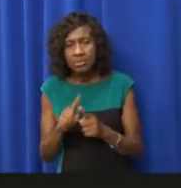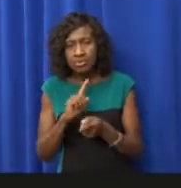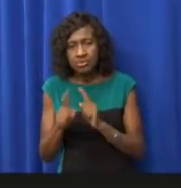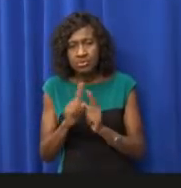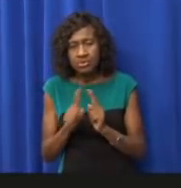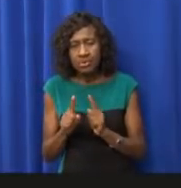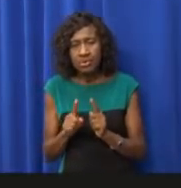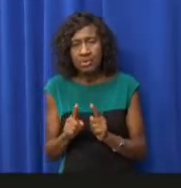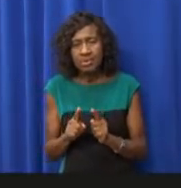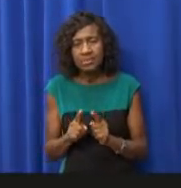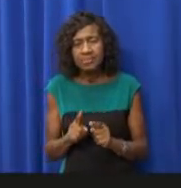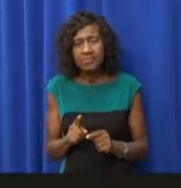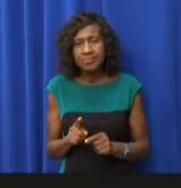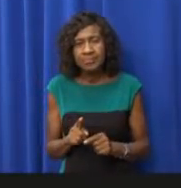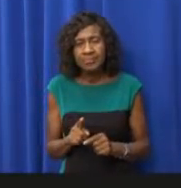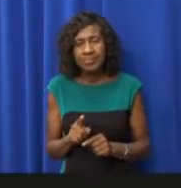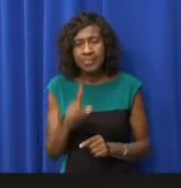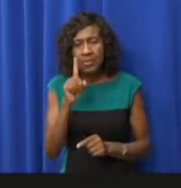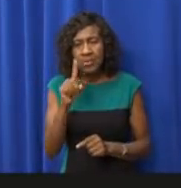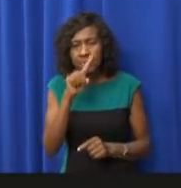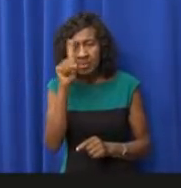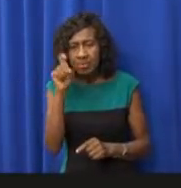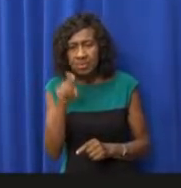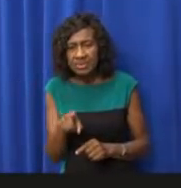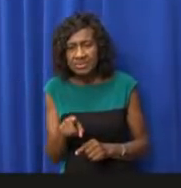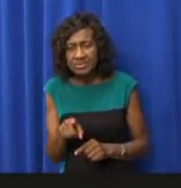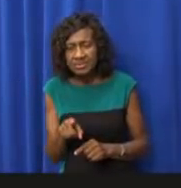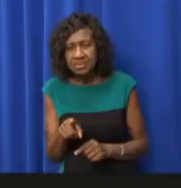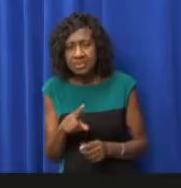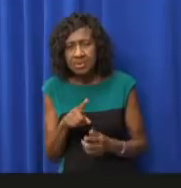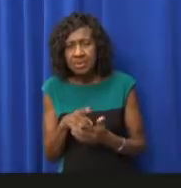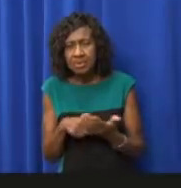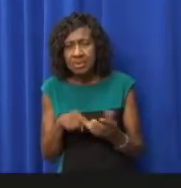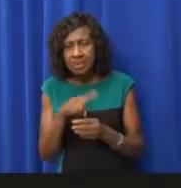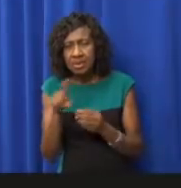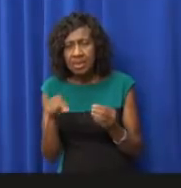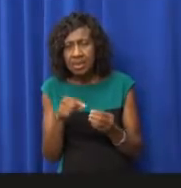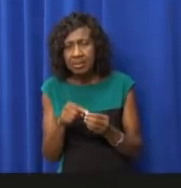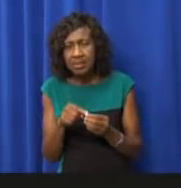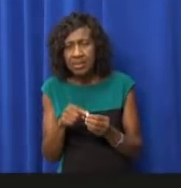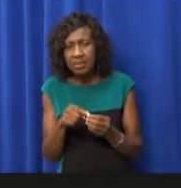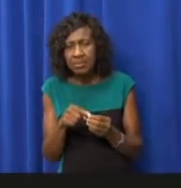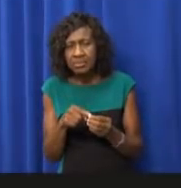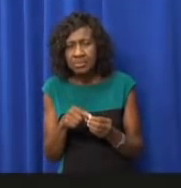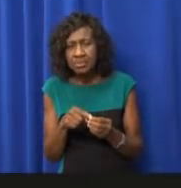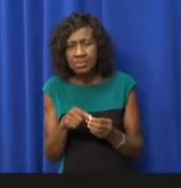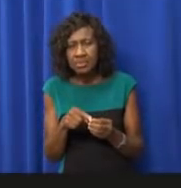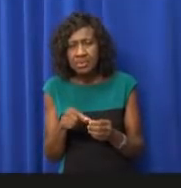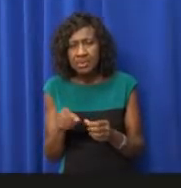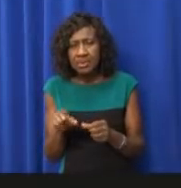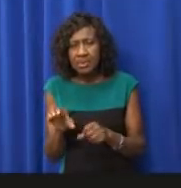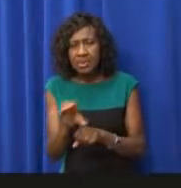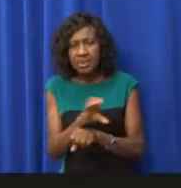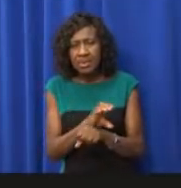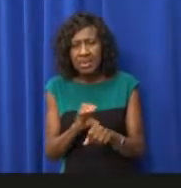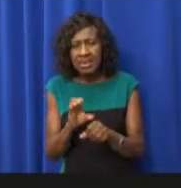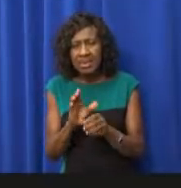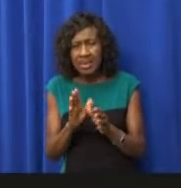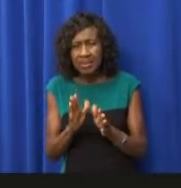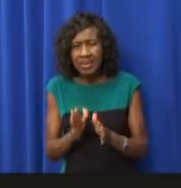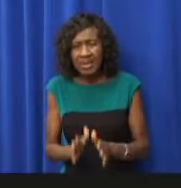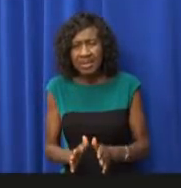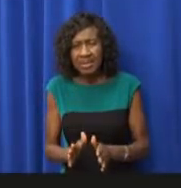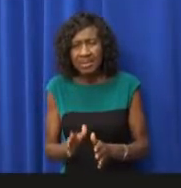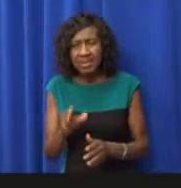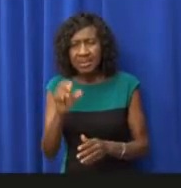now is regarding the Caymanian status applications that were made before the lockdown that people are still waiting on. And they